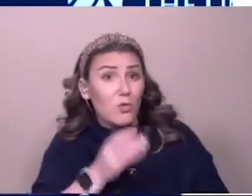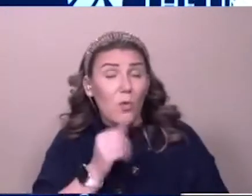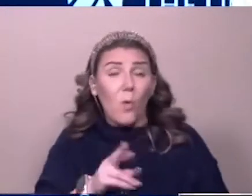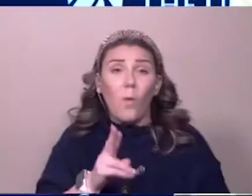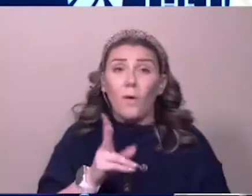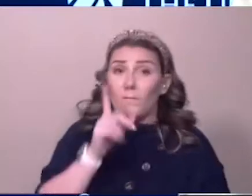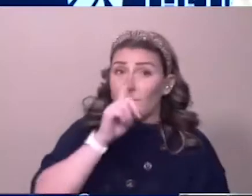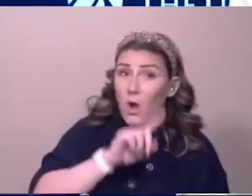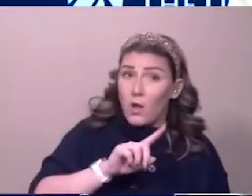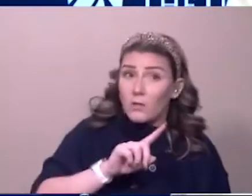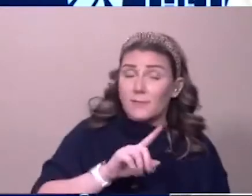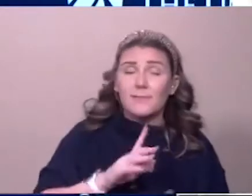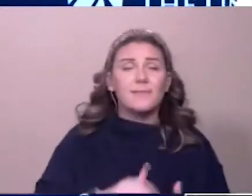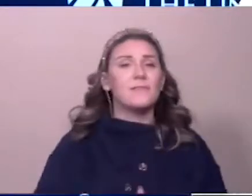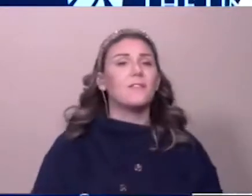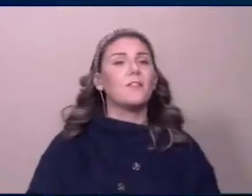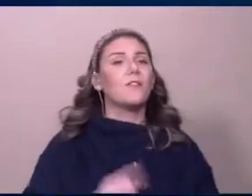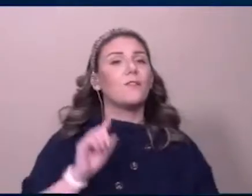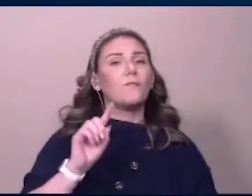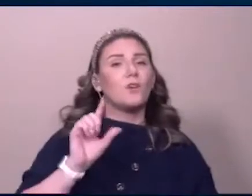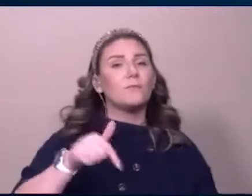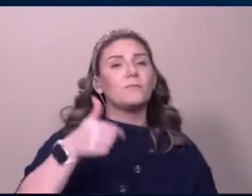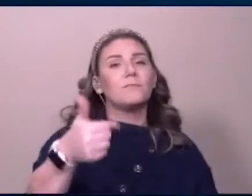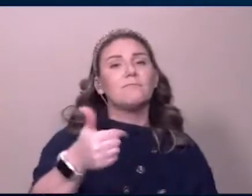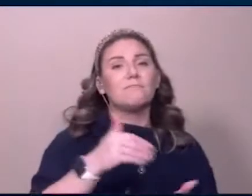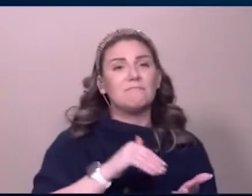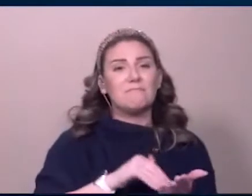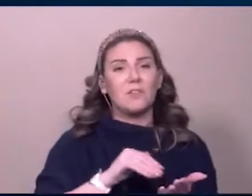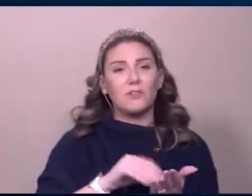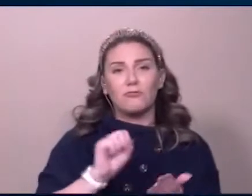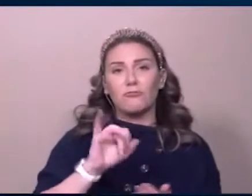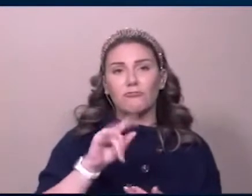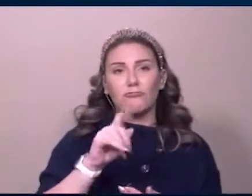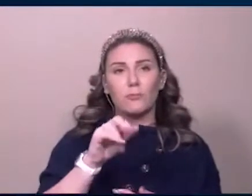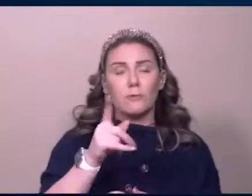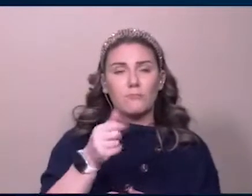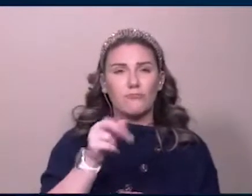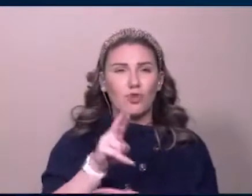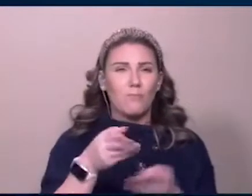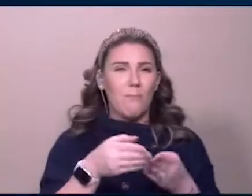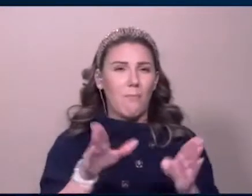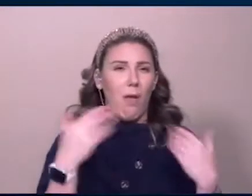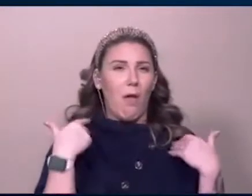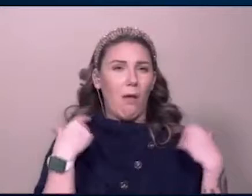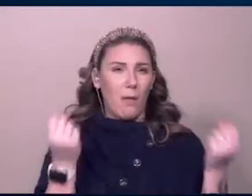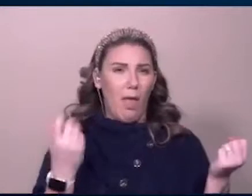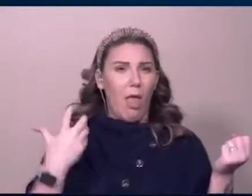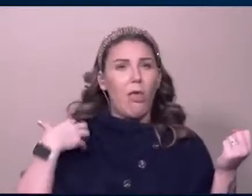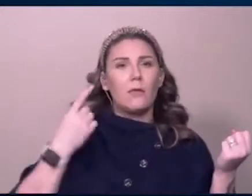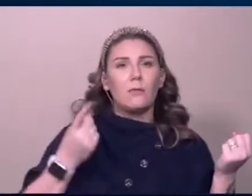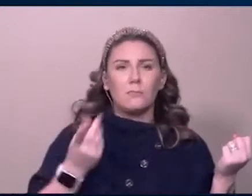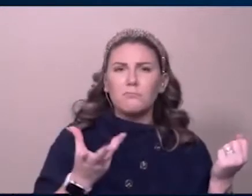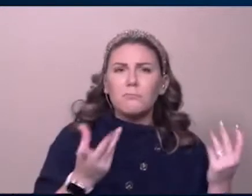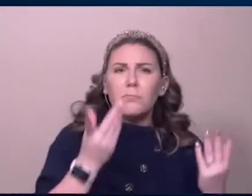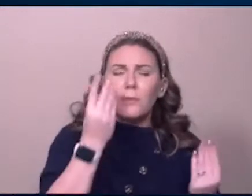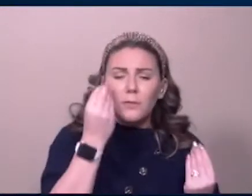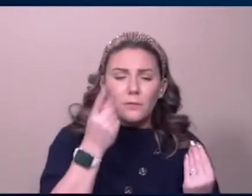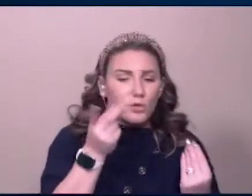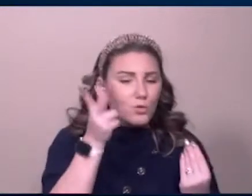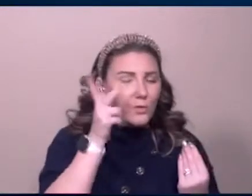fiction? I'm going to first turn to Dr. Scrimshire since he's sort of the public health officer here. What do you think about that, Jen? Were you here? Did you hear my question